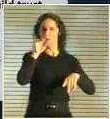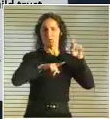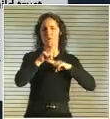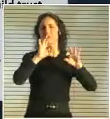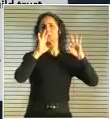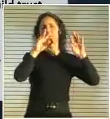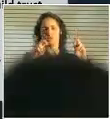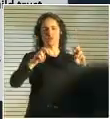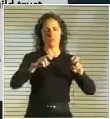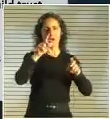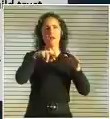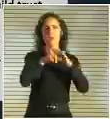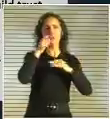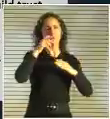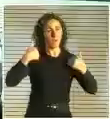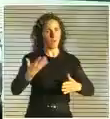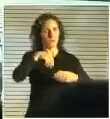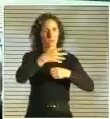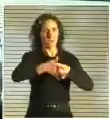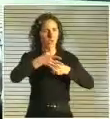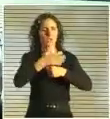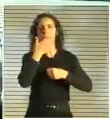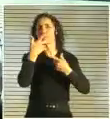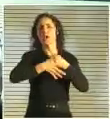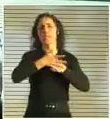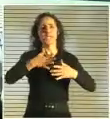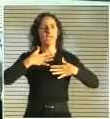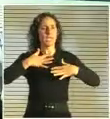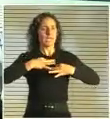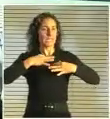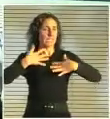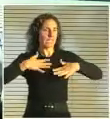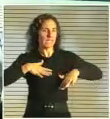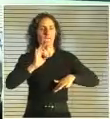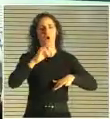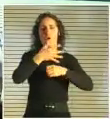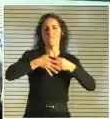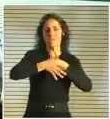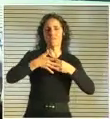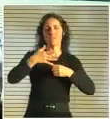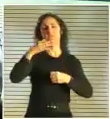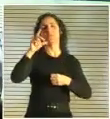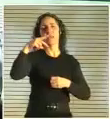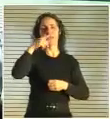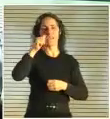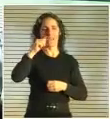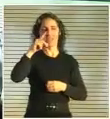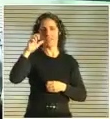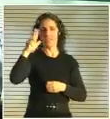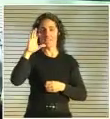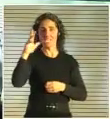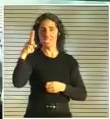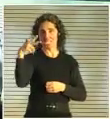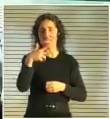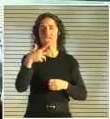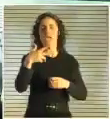be the clothing industry and a factory in Bangladesh. It's been in the news many times. There's a lot of challenges around that. So a supply chain